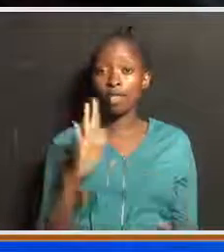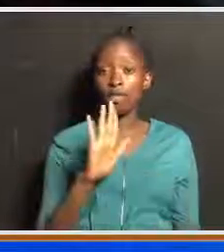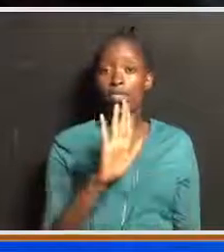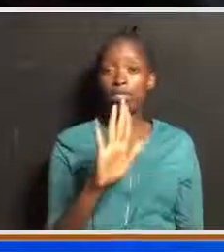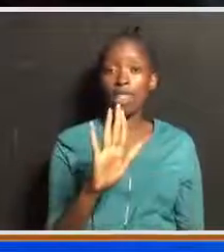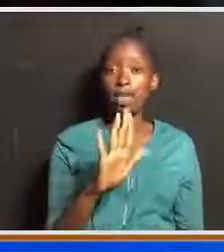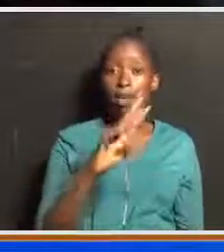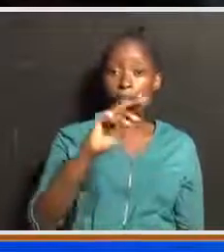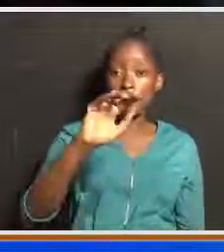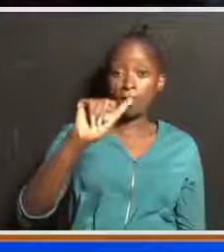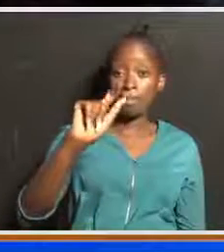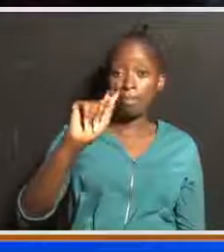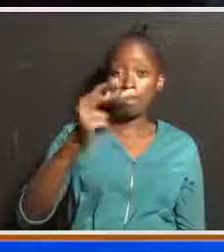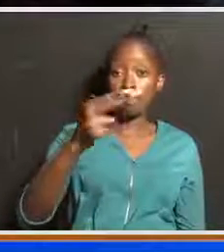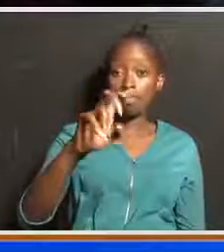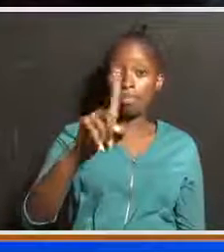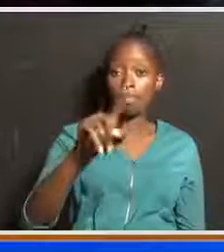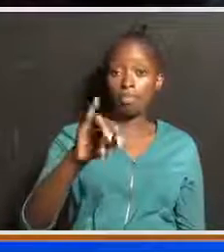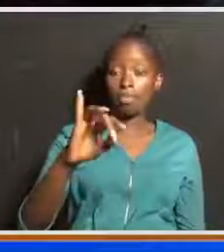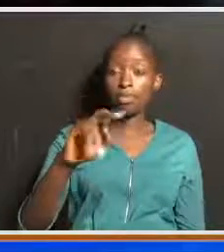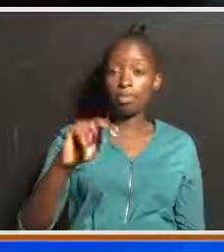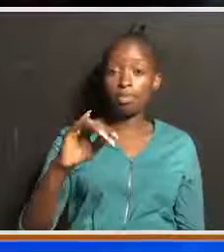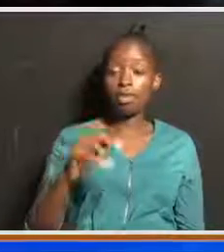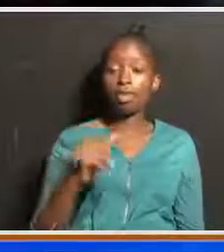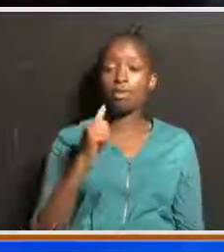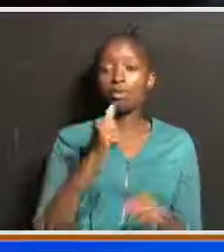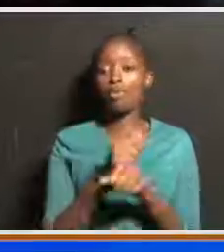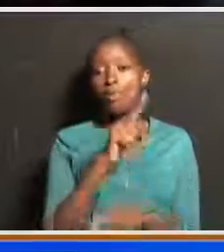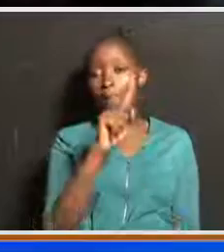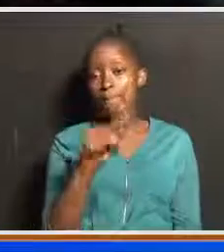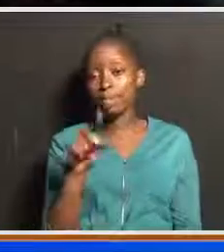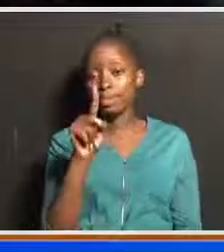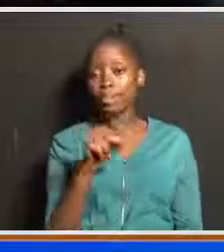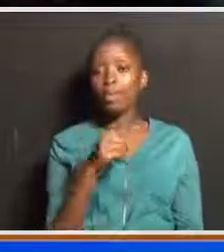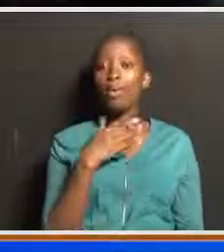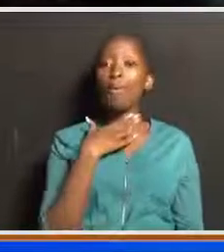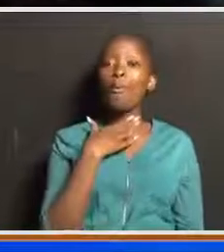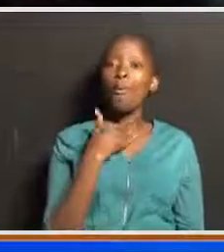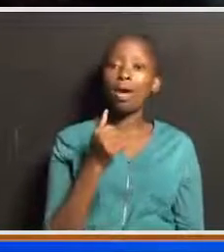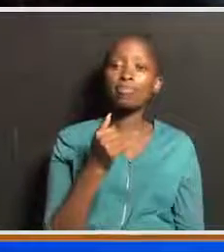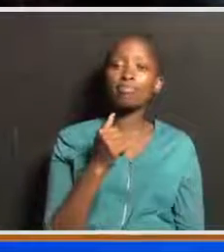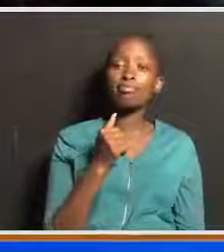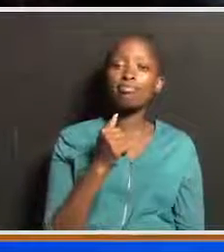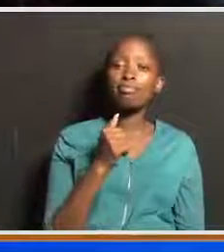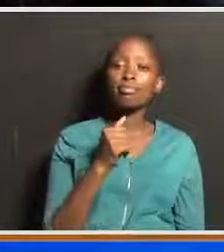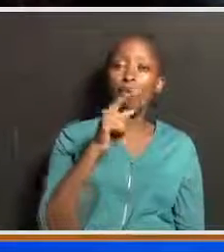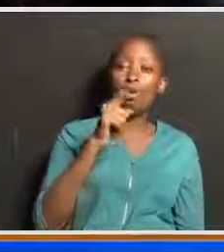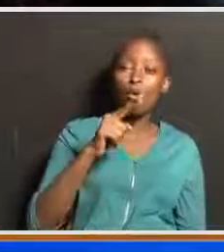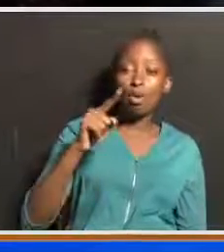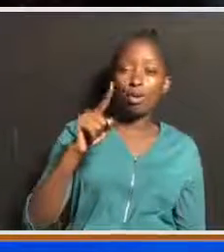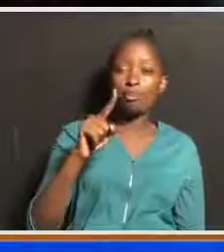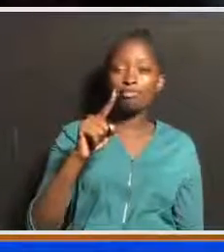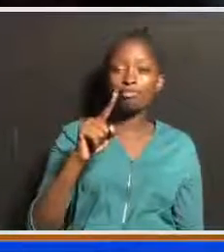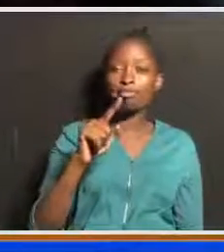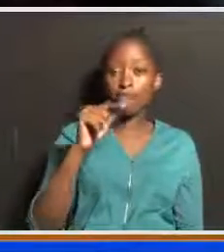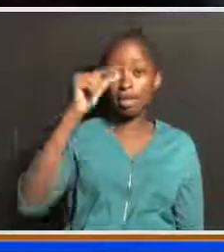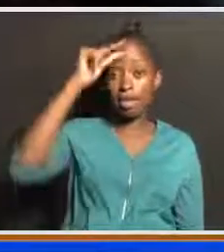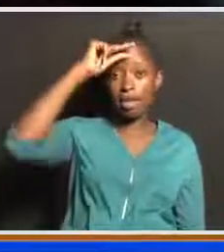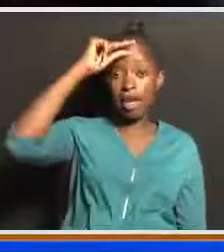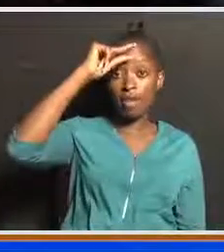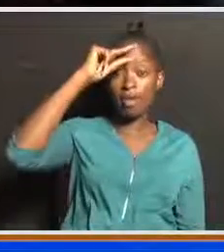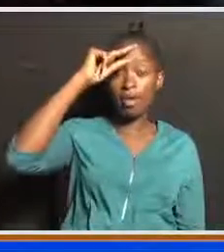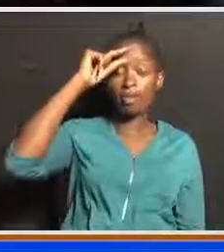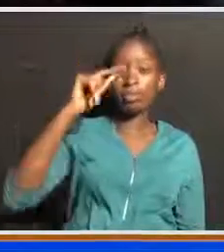Nataka tu kukosoa serikali. Alikosea lini? Where was the government?